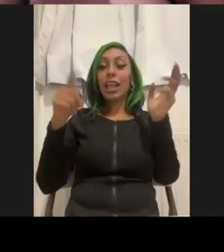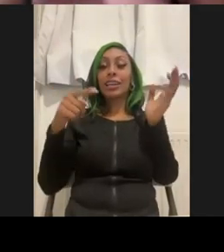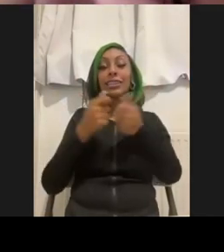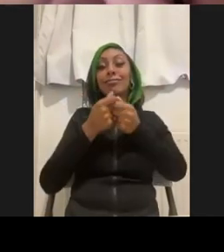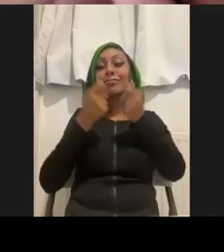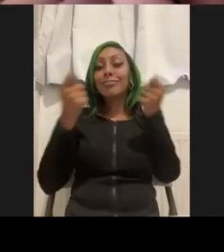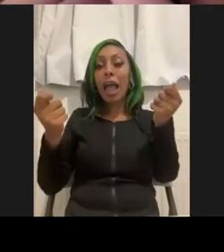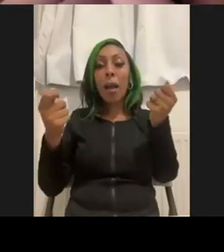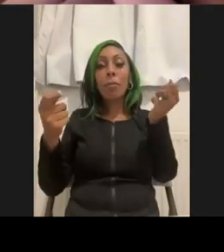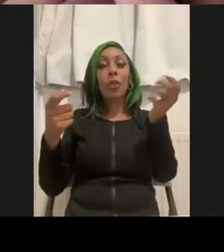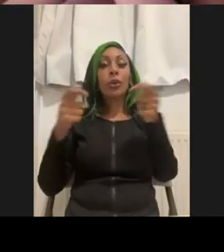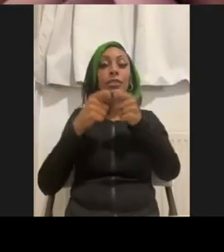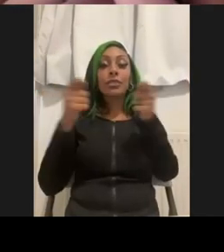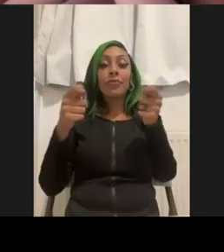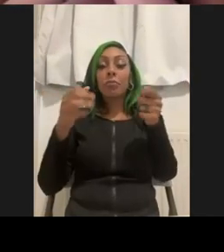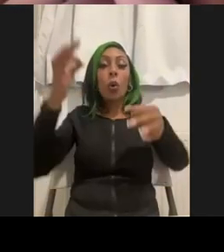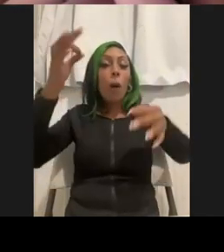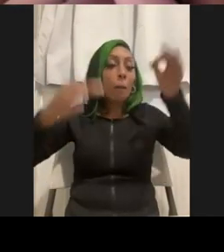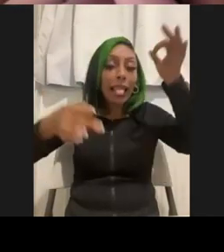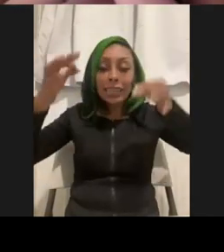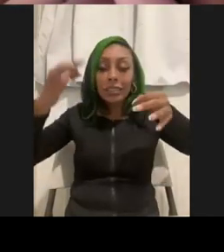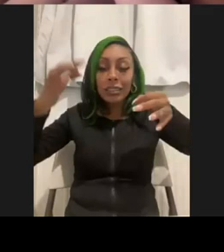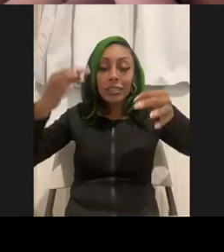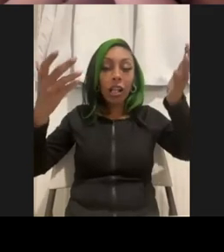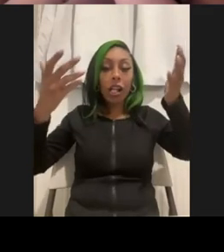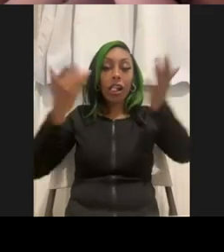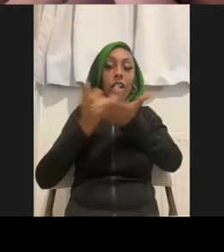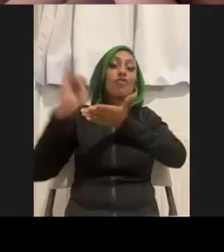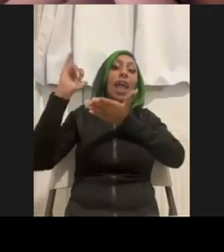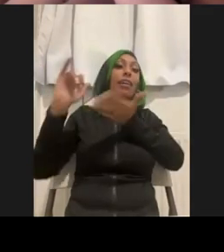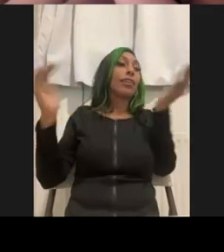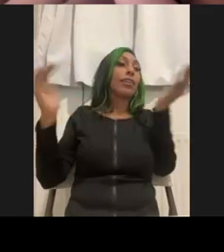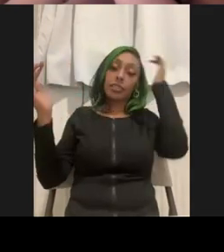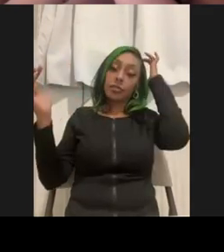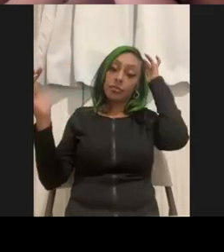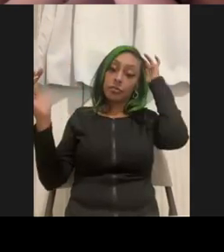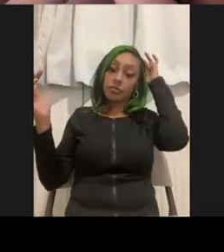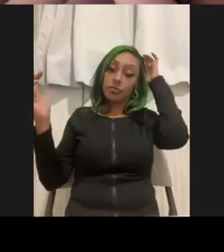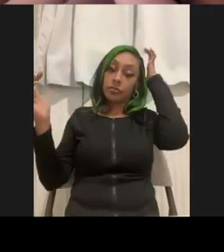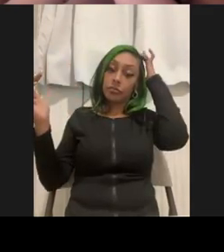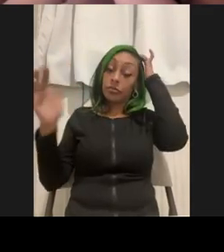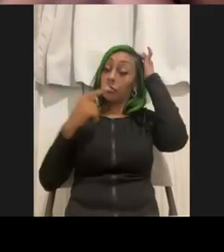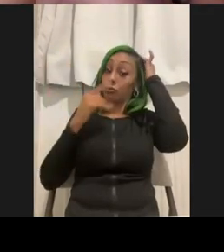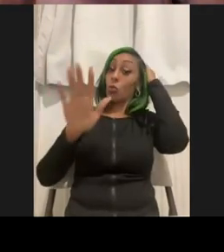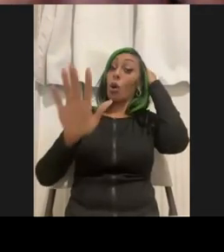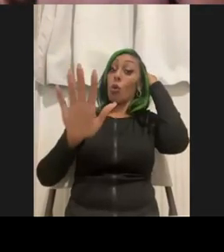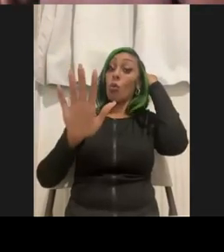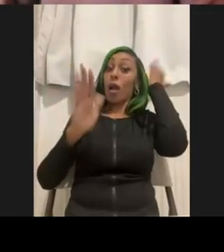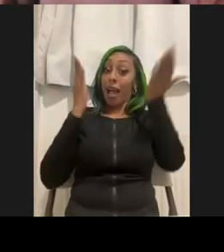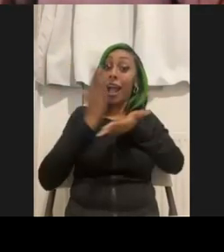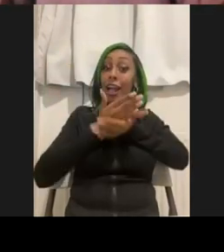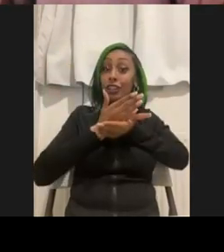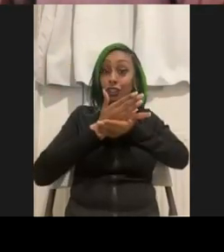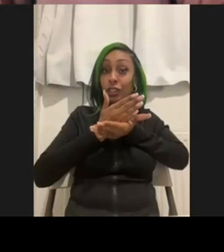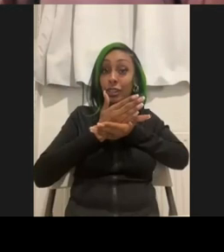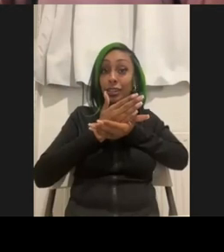it's political correctness or, you know, on to more recent terms, is to say, actually, there are